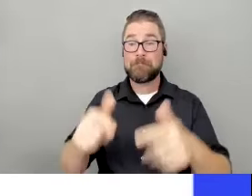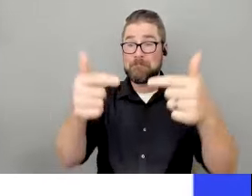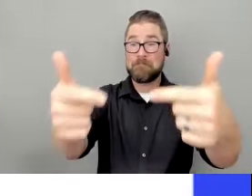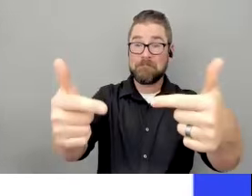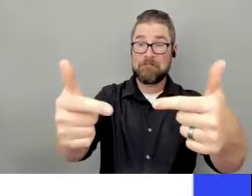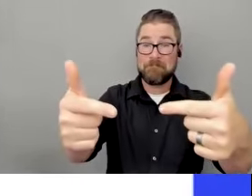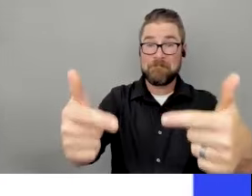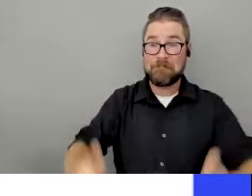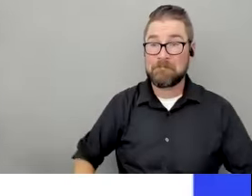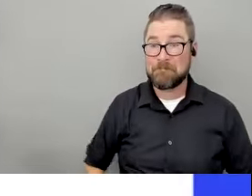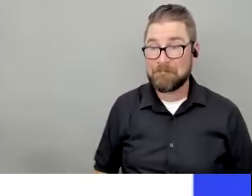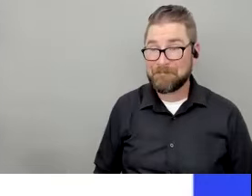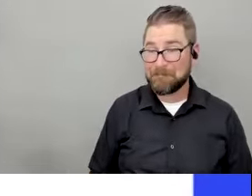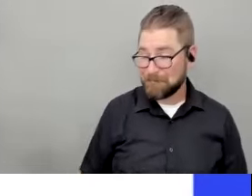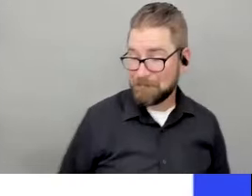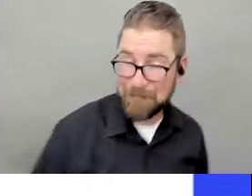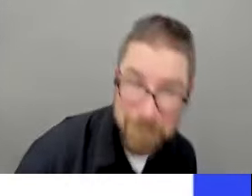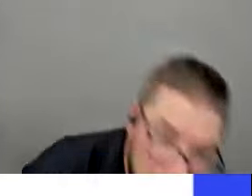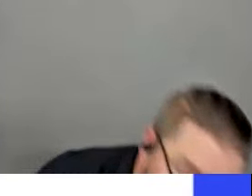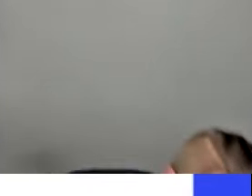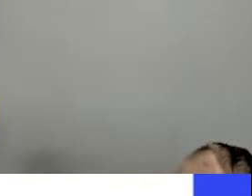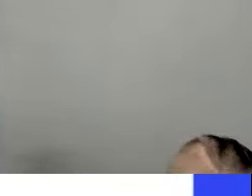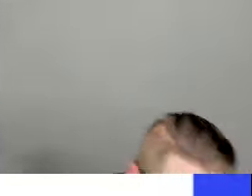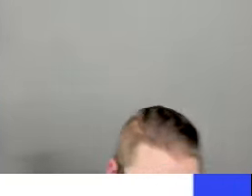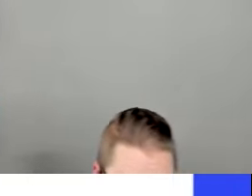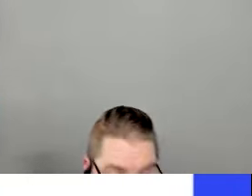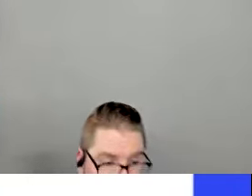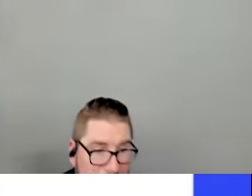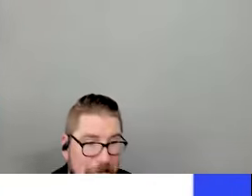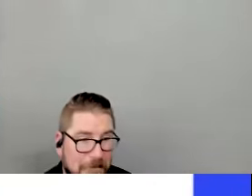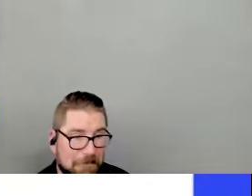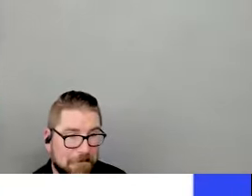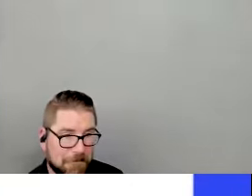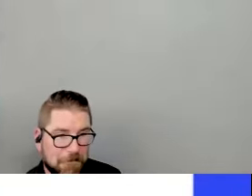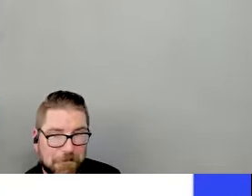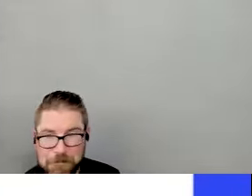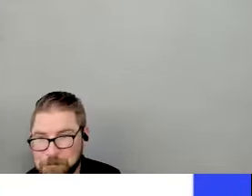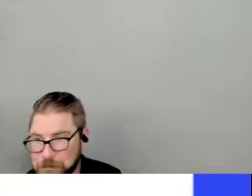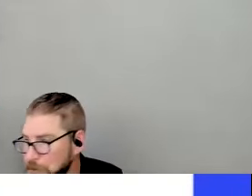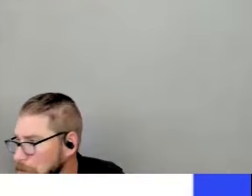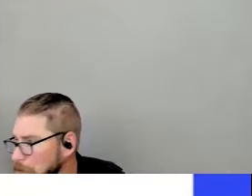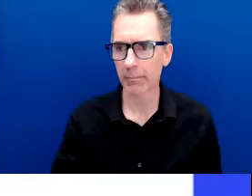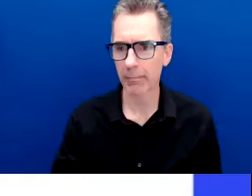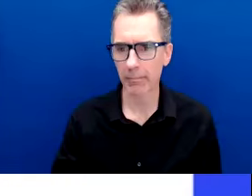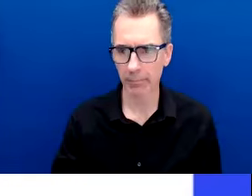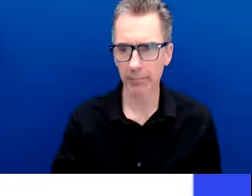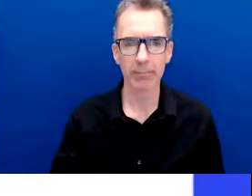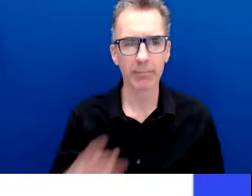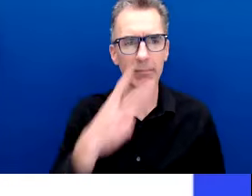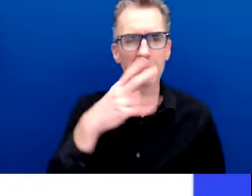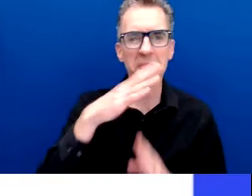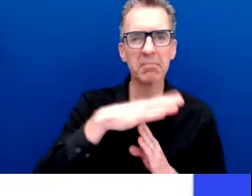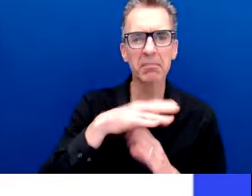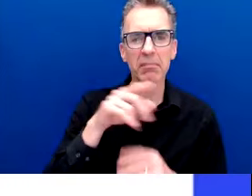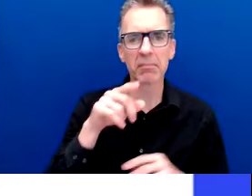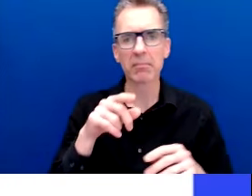So I chose the button add an interaction, and then you get a box like you see on the top here. What kind of question do you want to